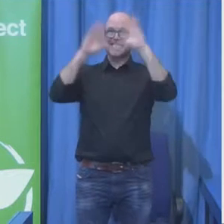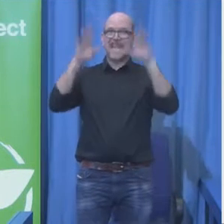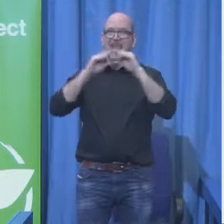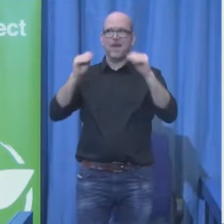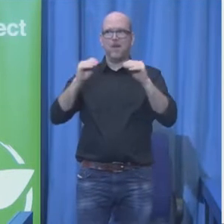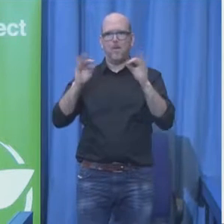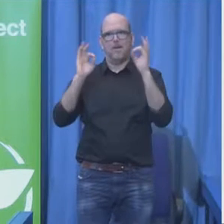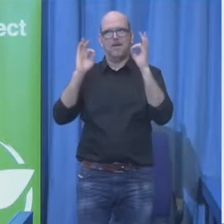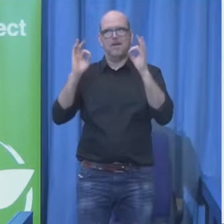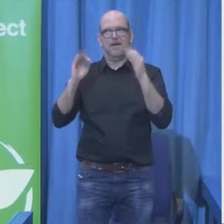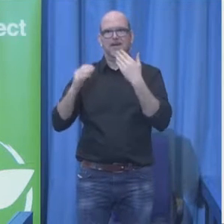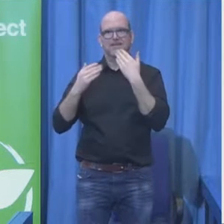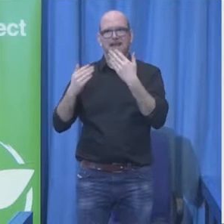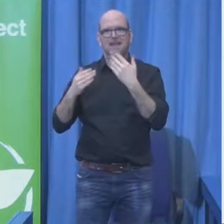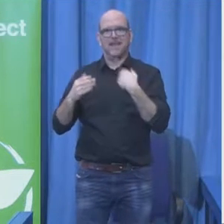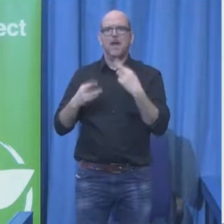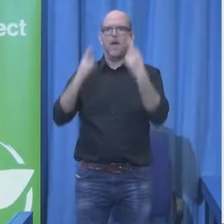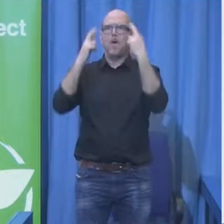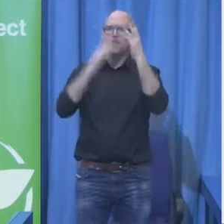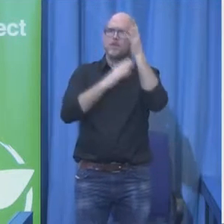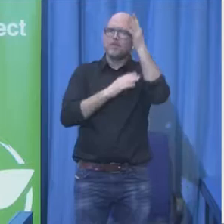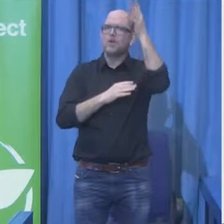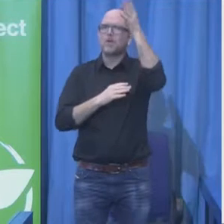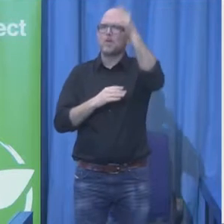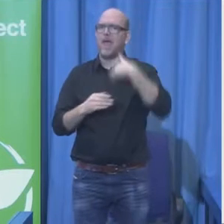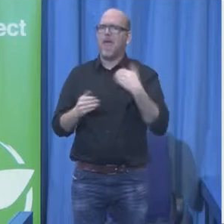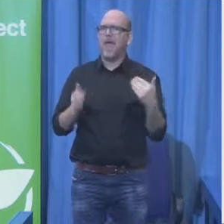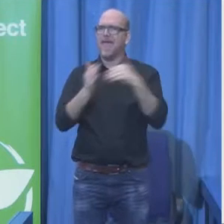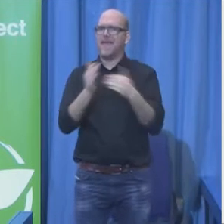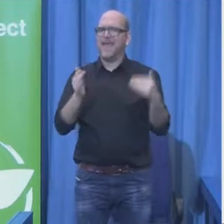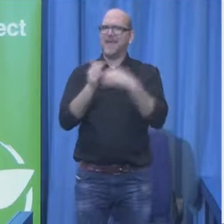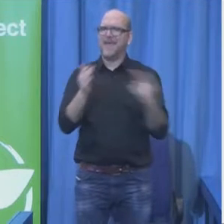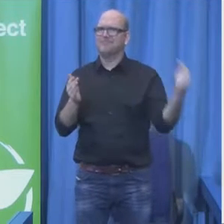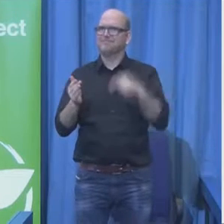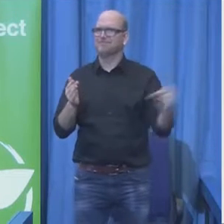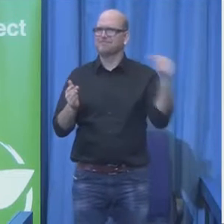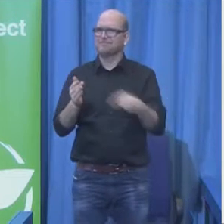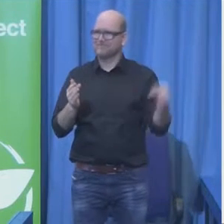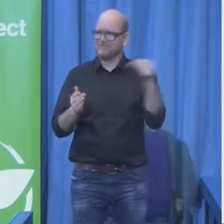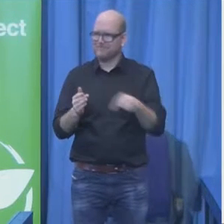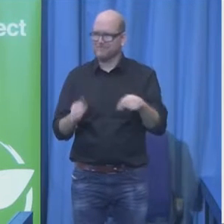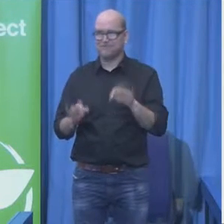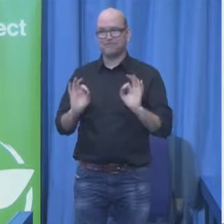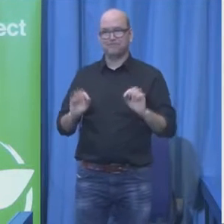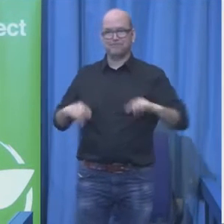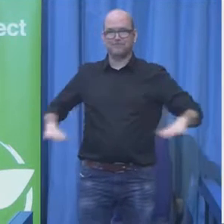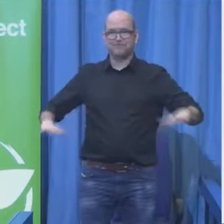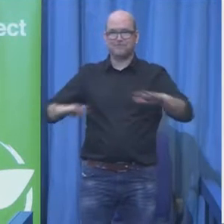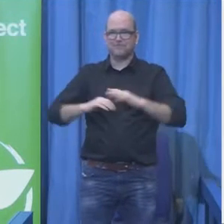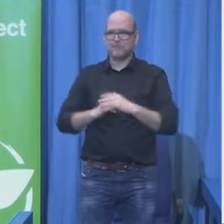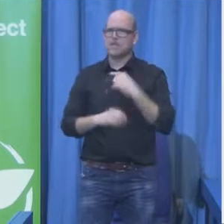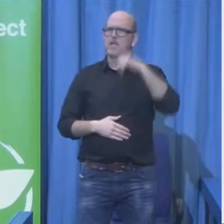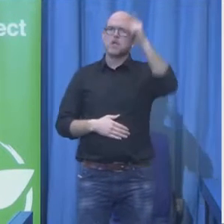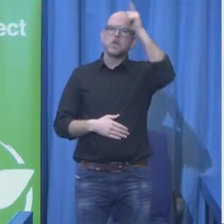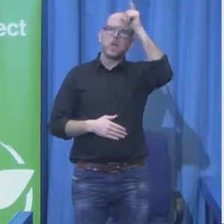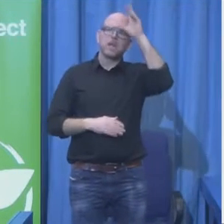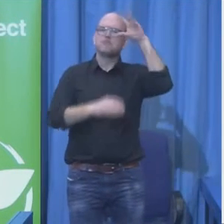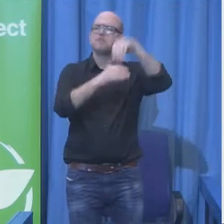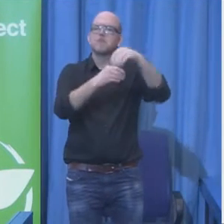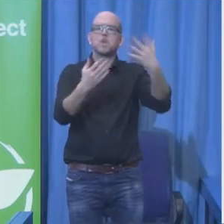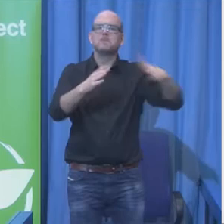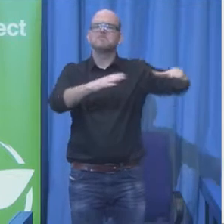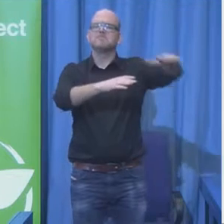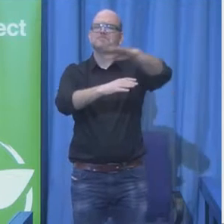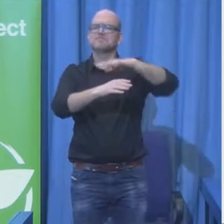part. Regarding employment in Jordan, Jordan is very much like many other developing